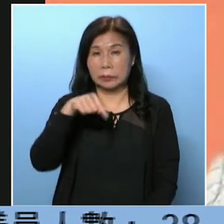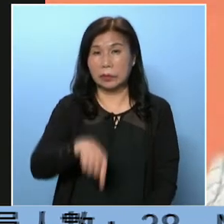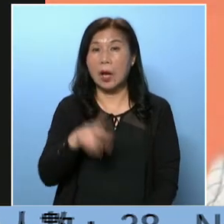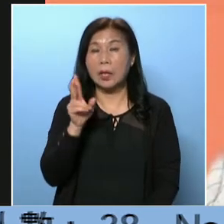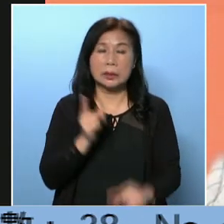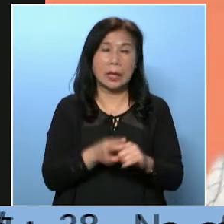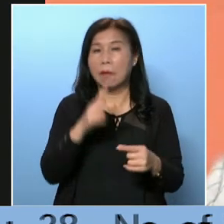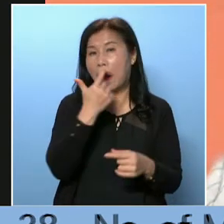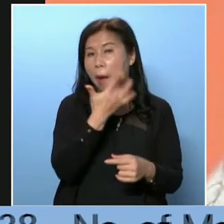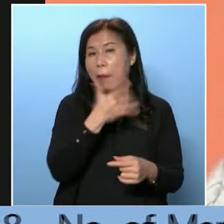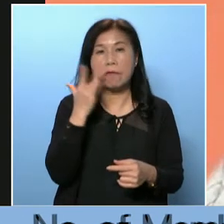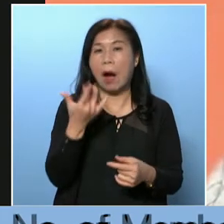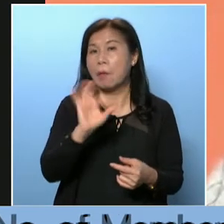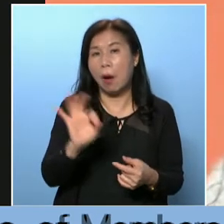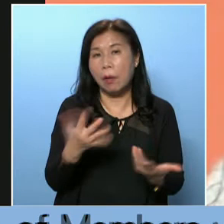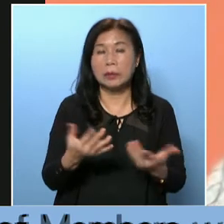8%.